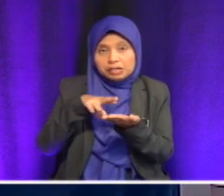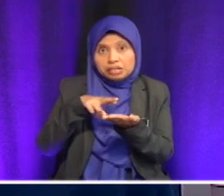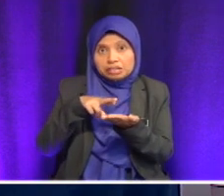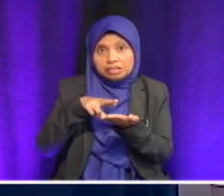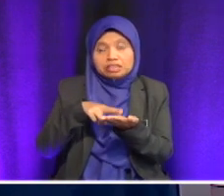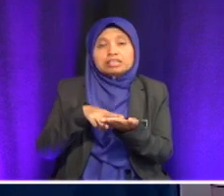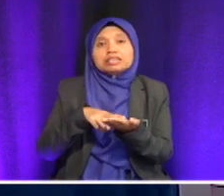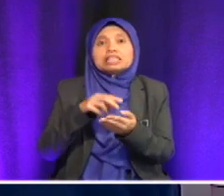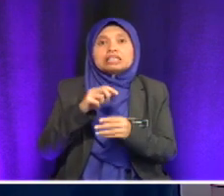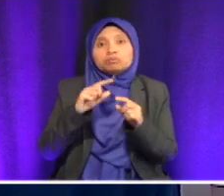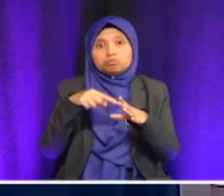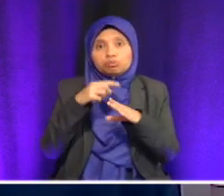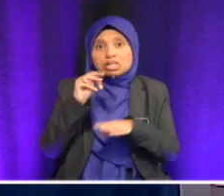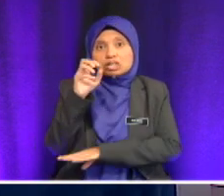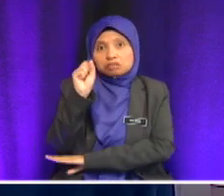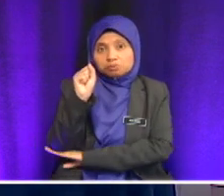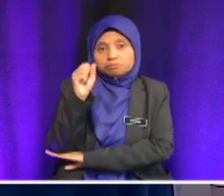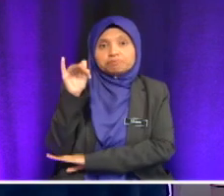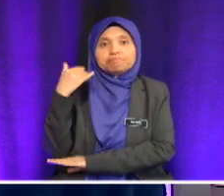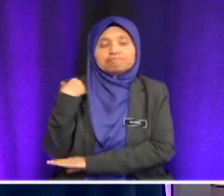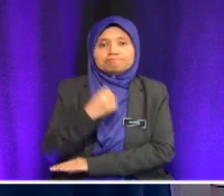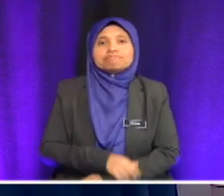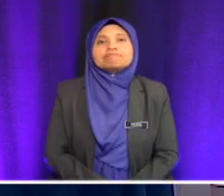page 98 to 99. All right.